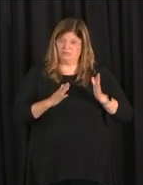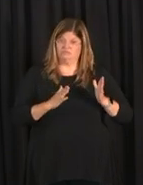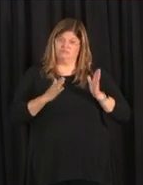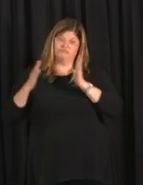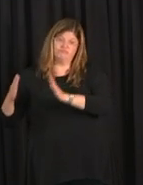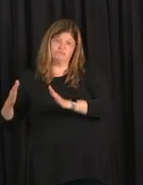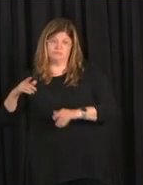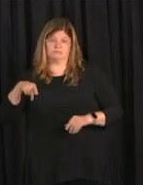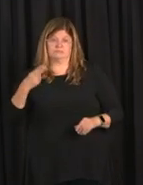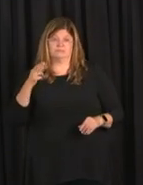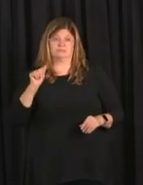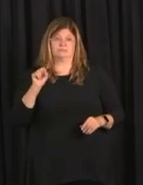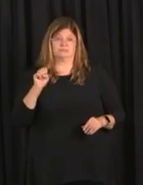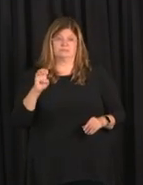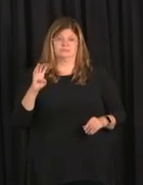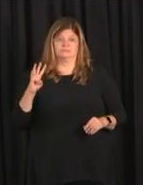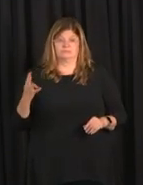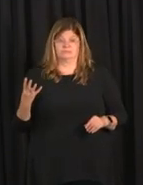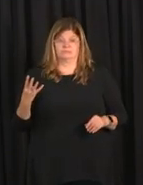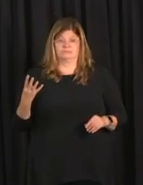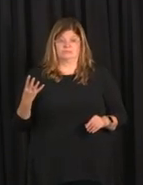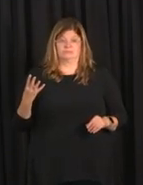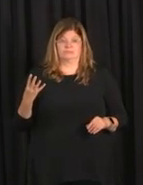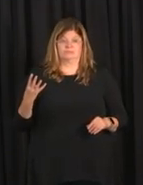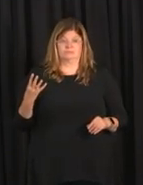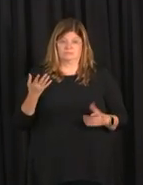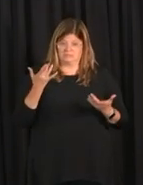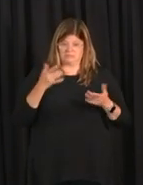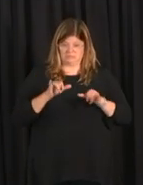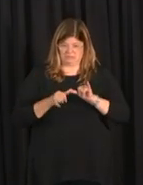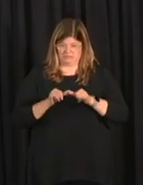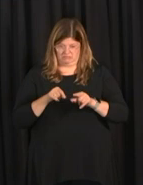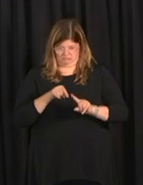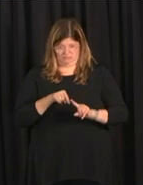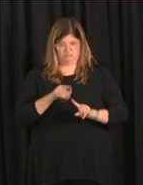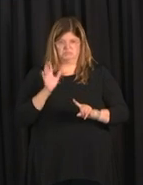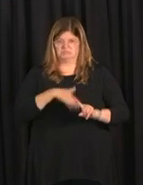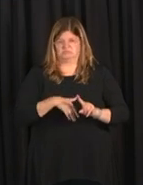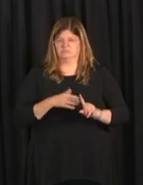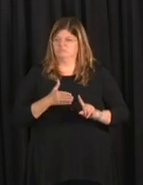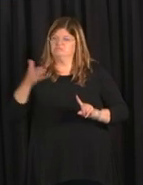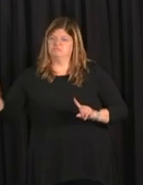phase 4, not respective of the metrics that you just presented here?